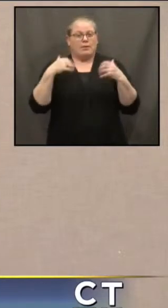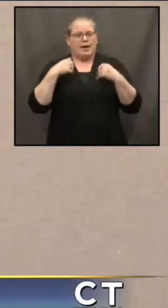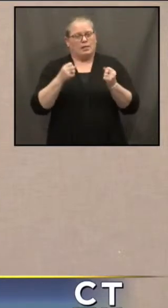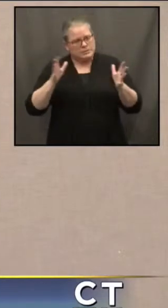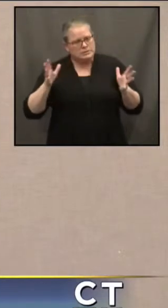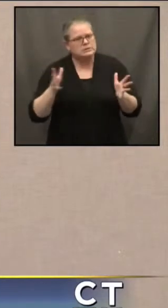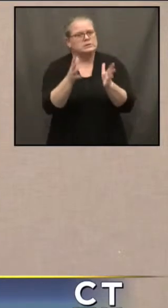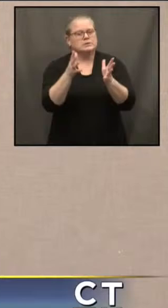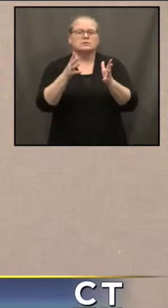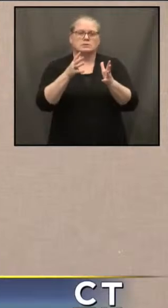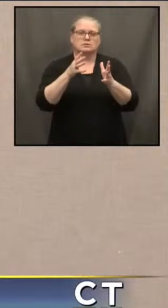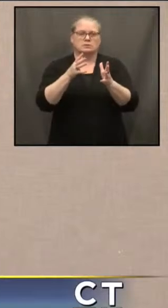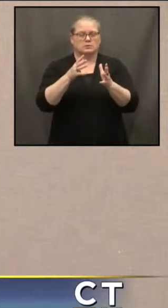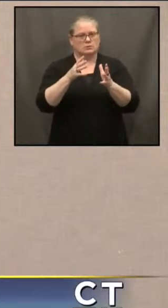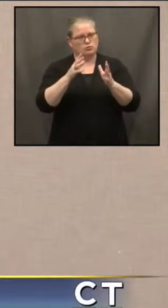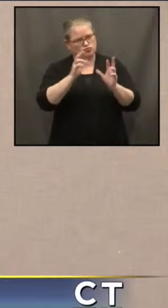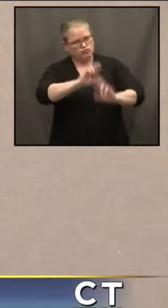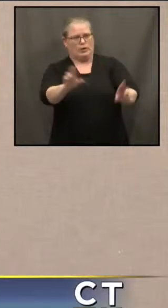gets a booster.